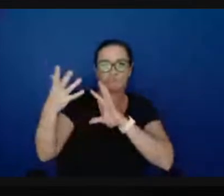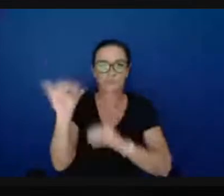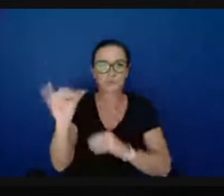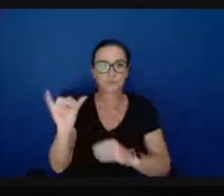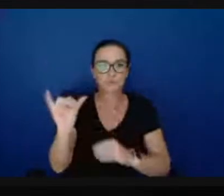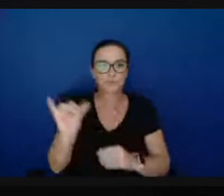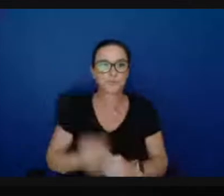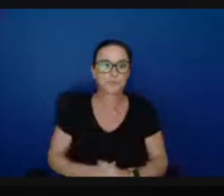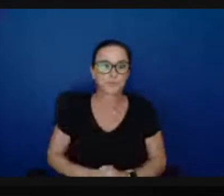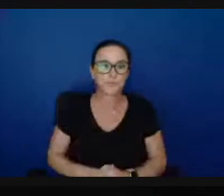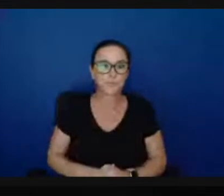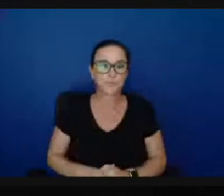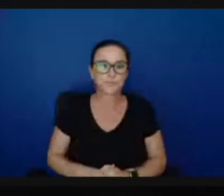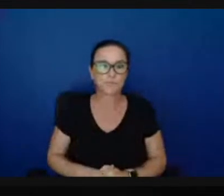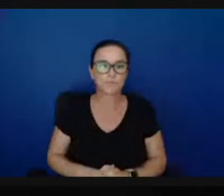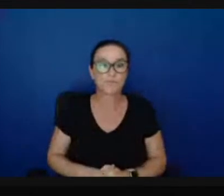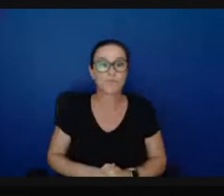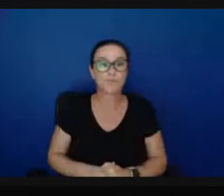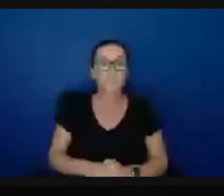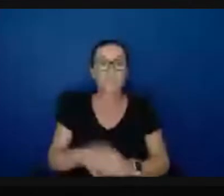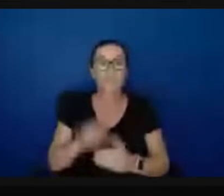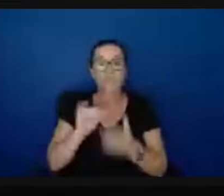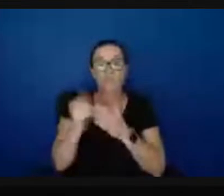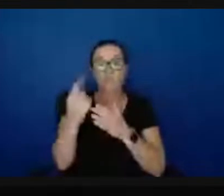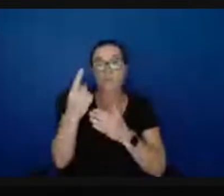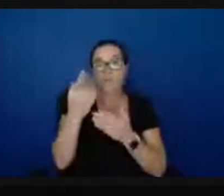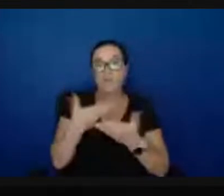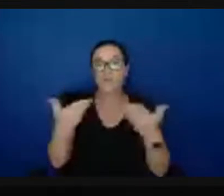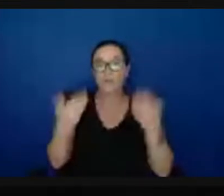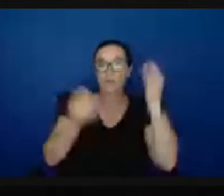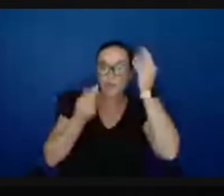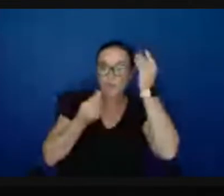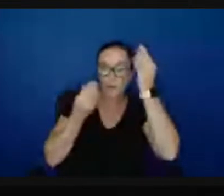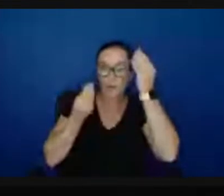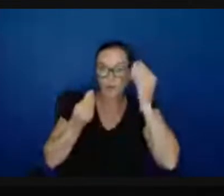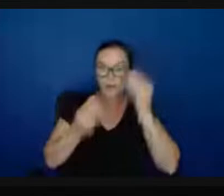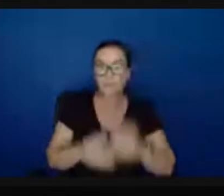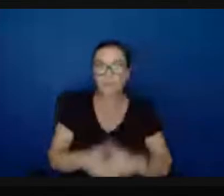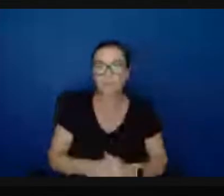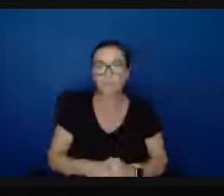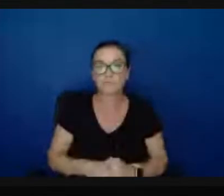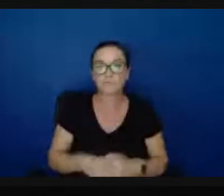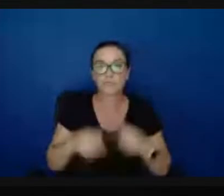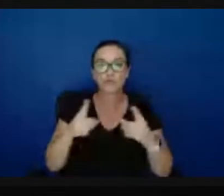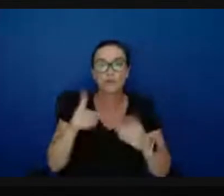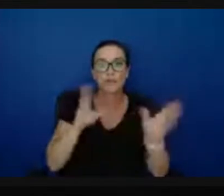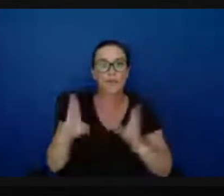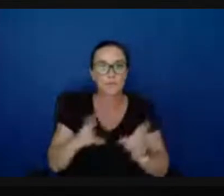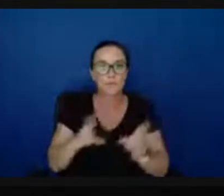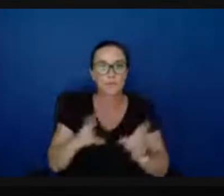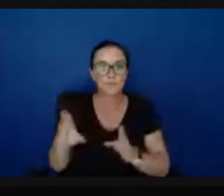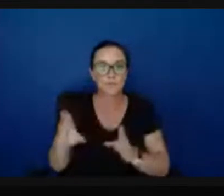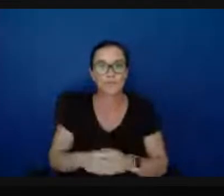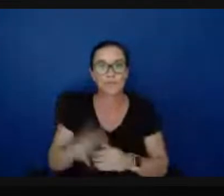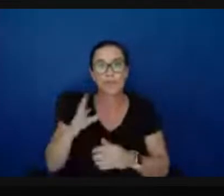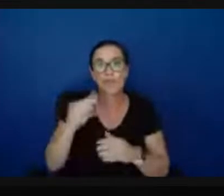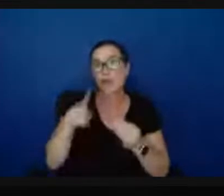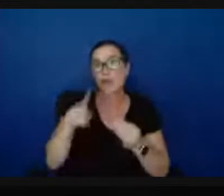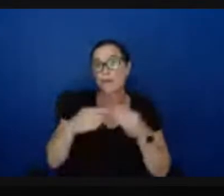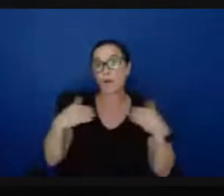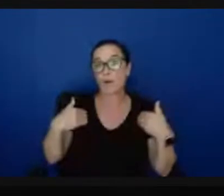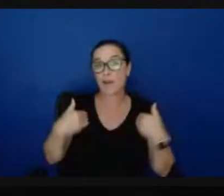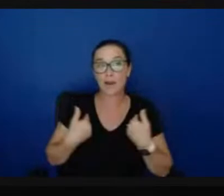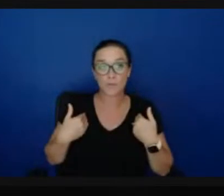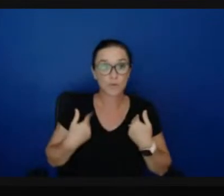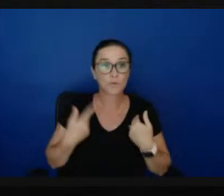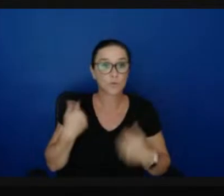Right, so that's just one thing to think about there on that planning stage. Also, a little note about animals, because as